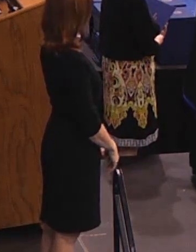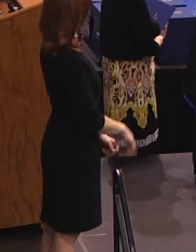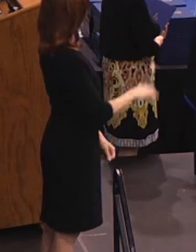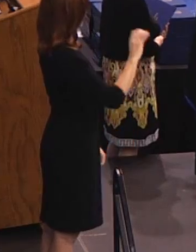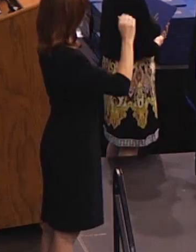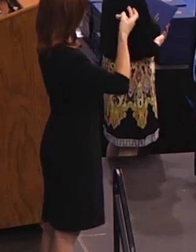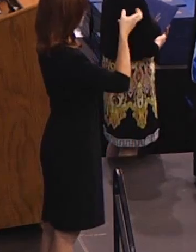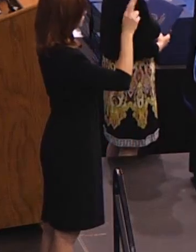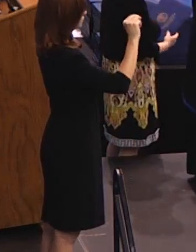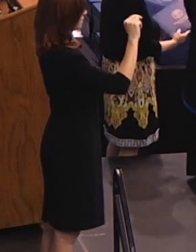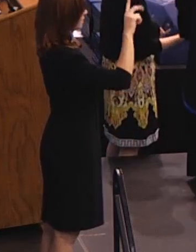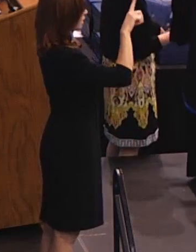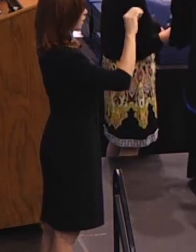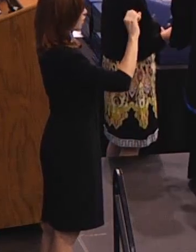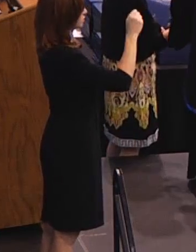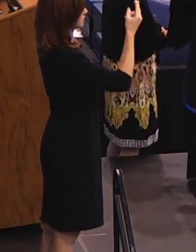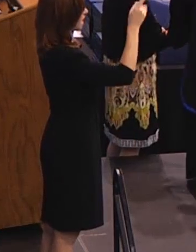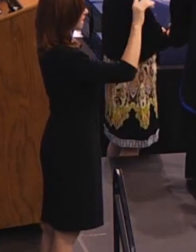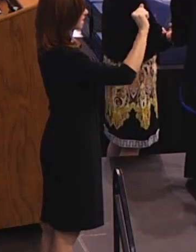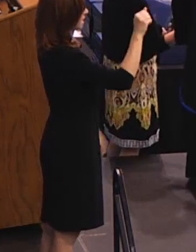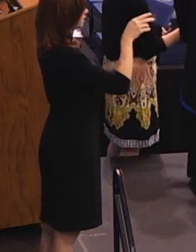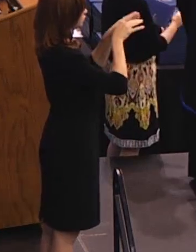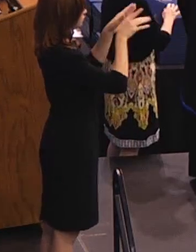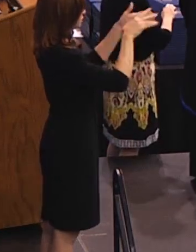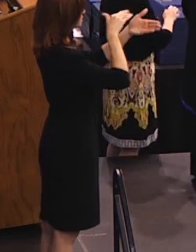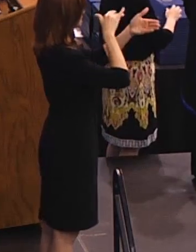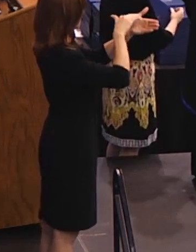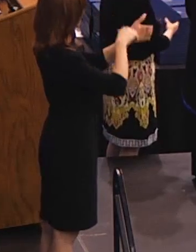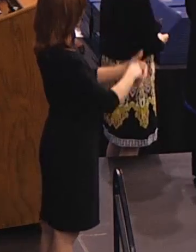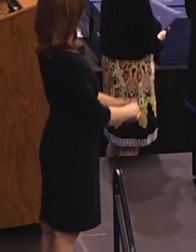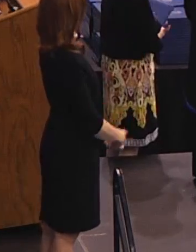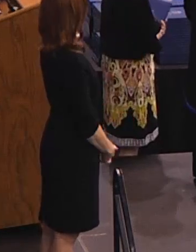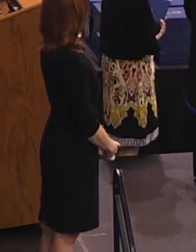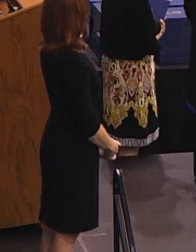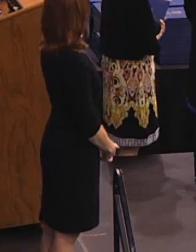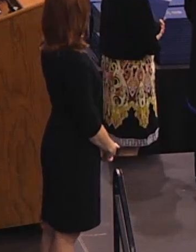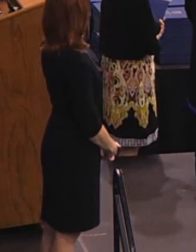Sharon Michelle Lozada, General Studies.